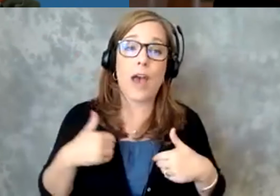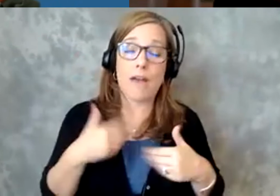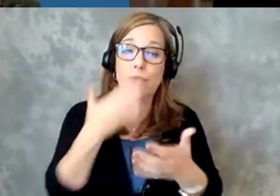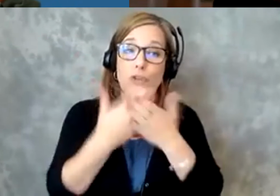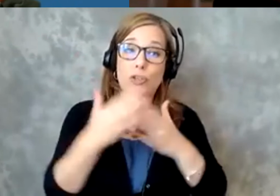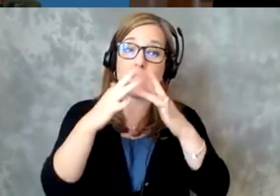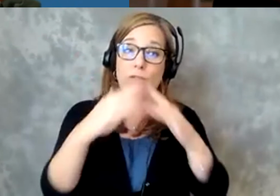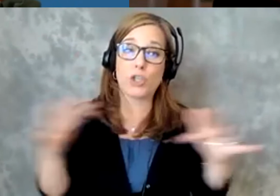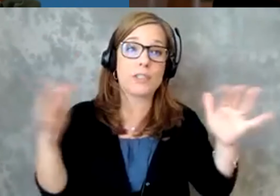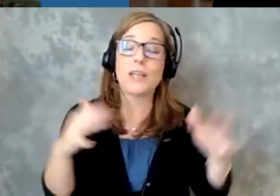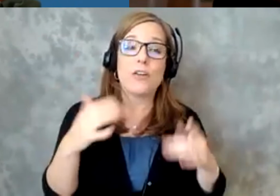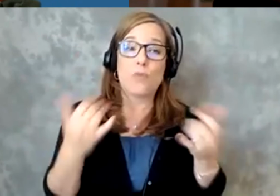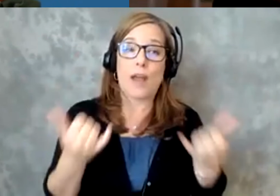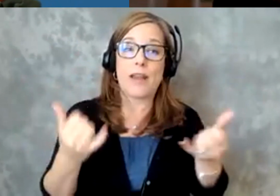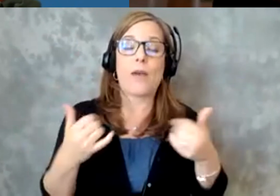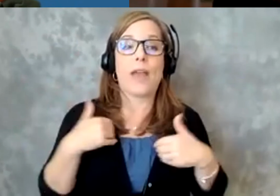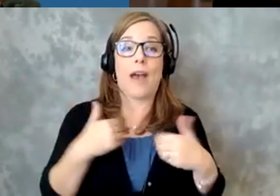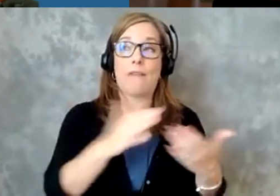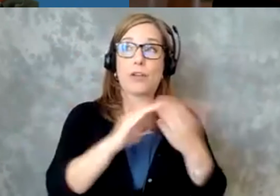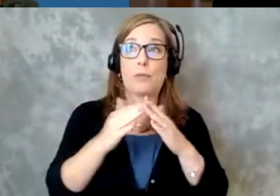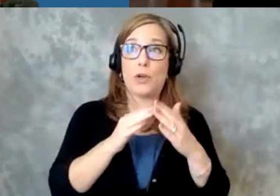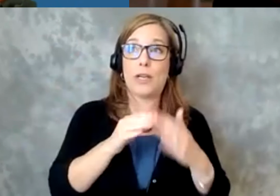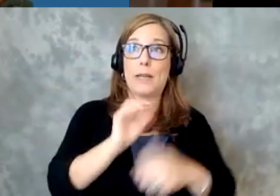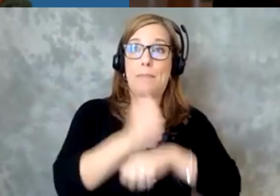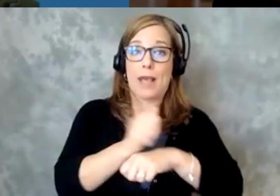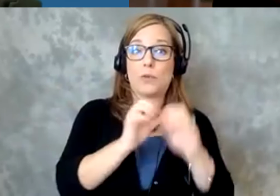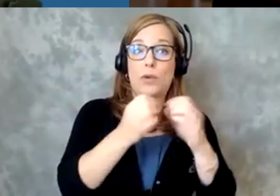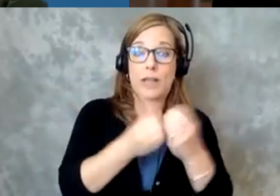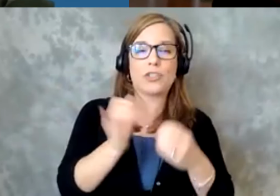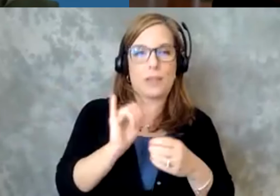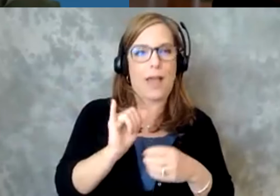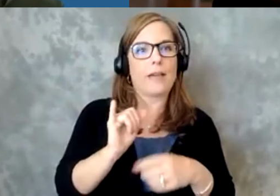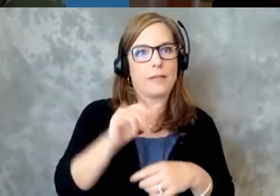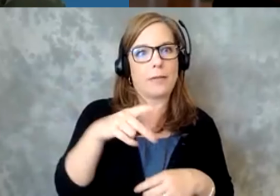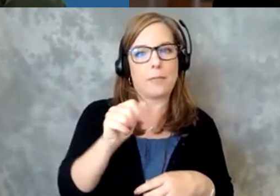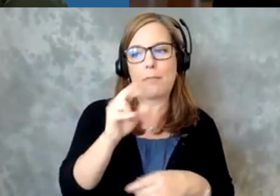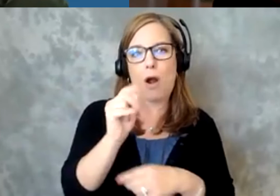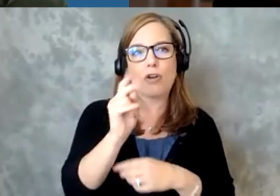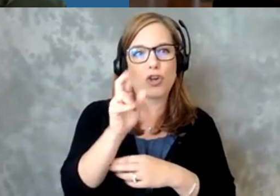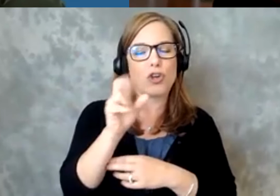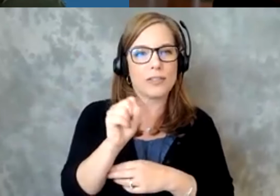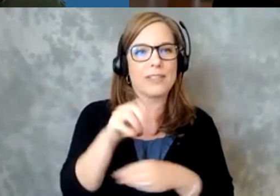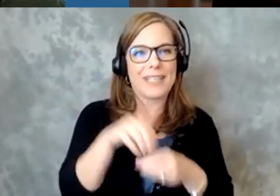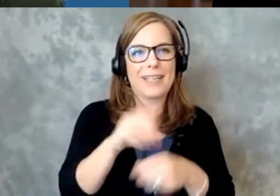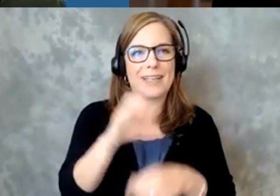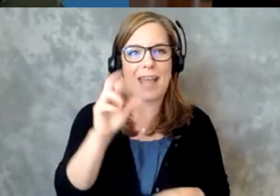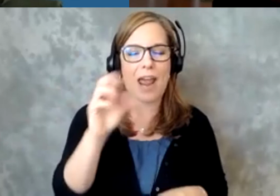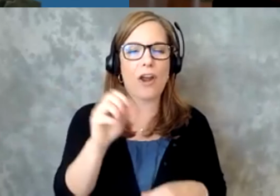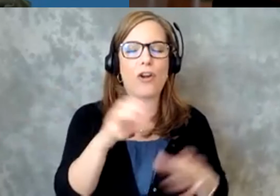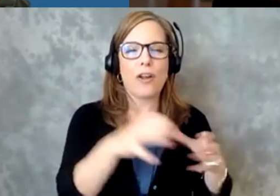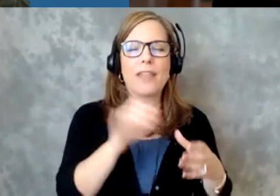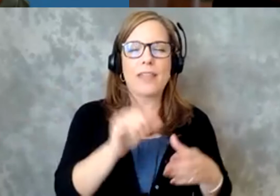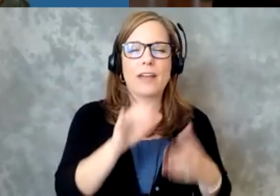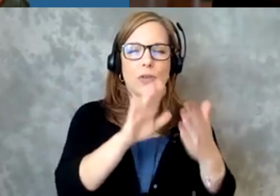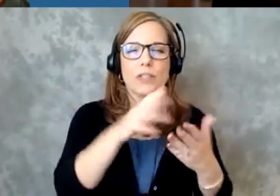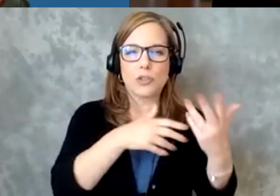got community-based organizations such as Partners in Care, which really addresses the social and the clinical. You've got